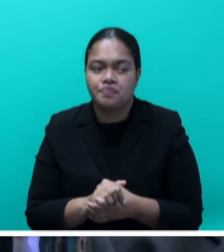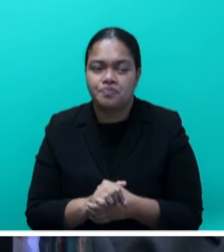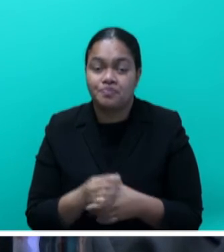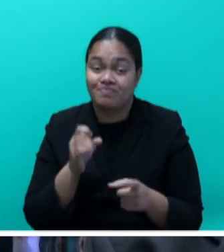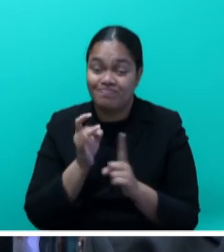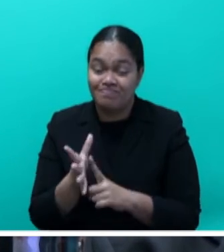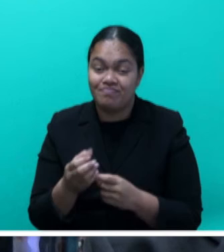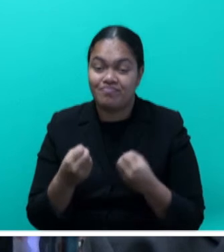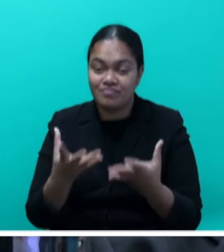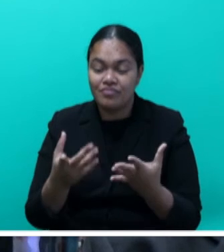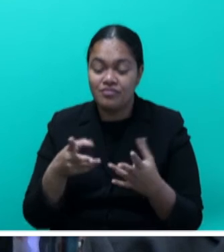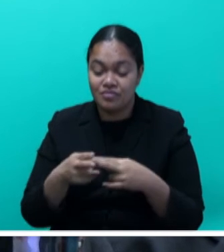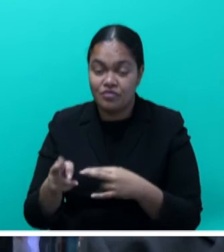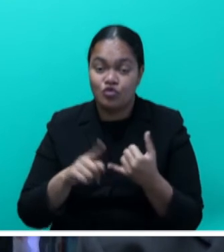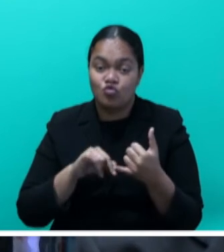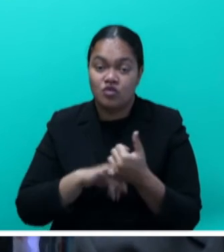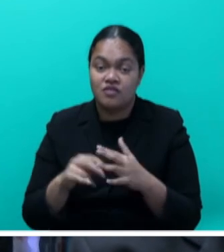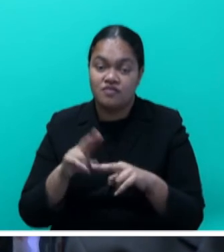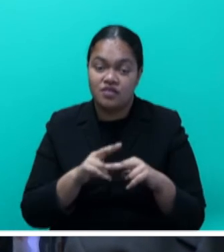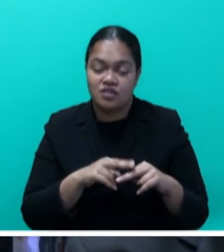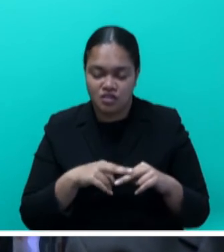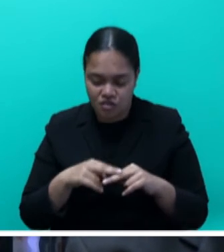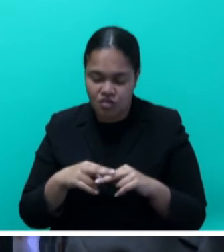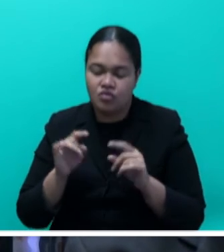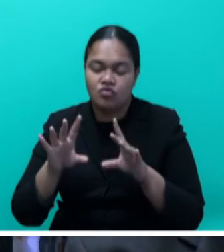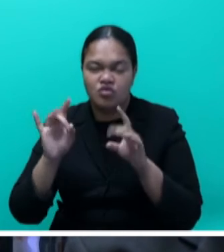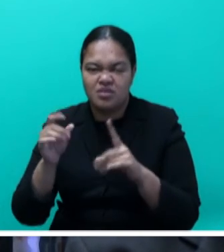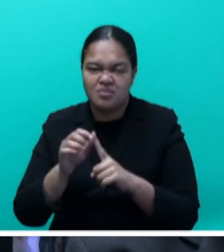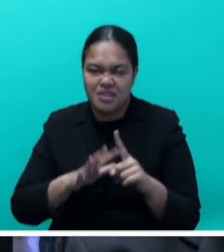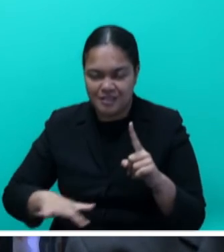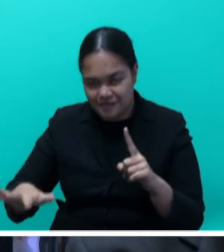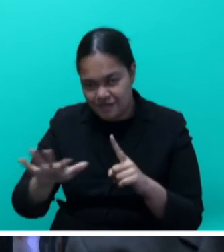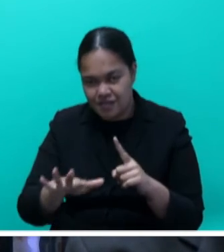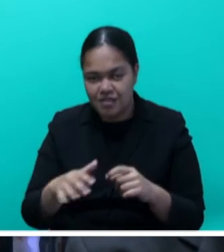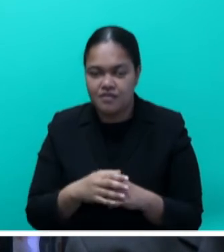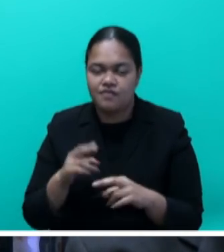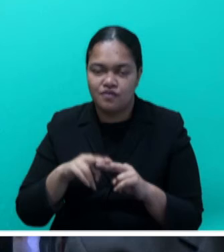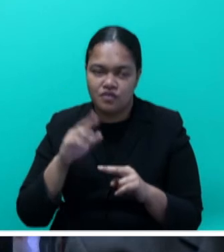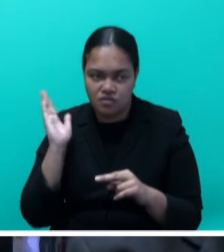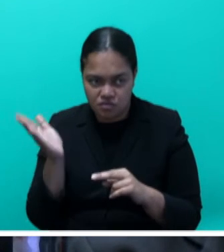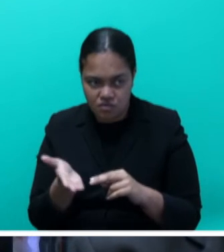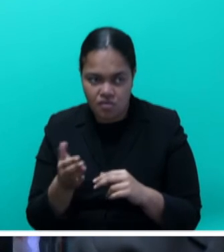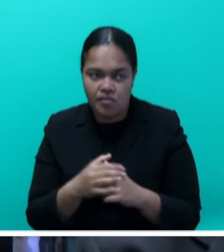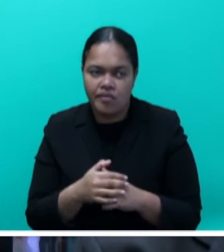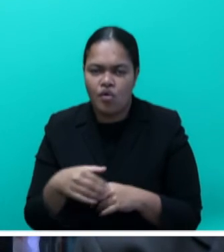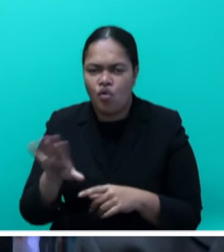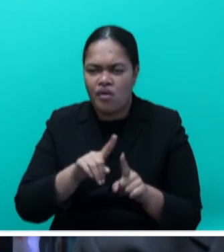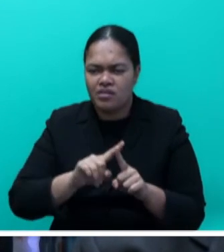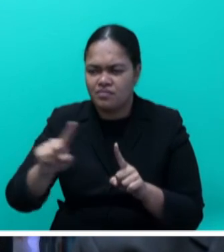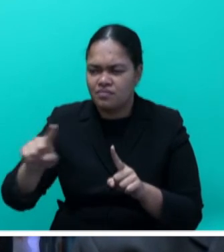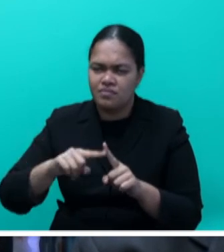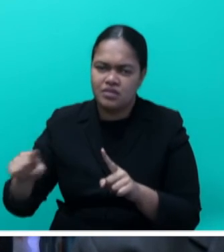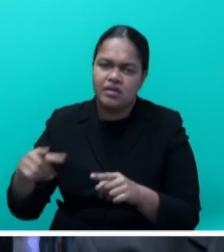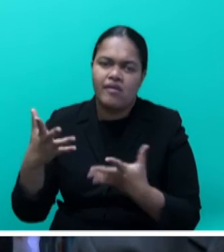offers were launched in the US, Fiji, Australia, New Zealand, and the Pacific, leveraging Fiji Airways paid and owned channels, including the